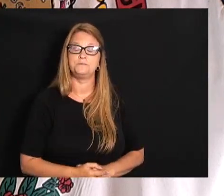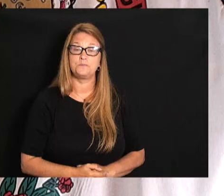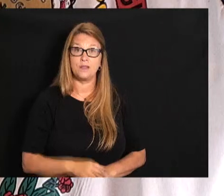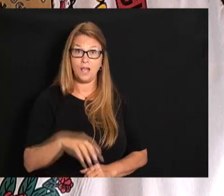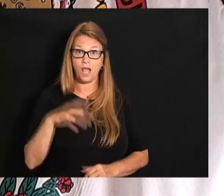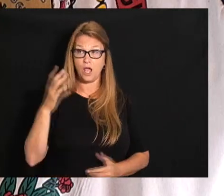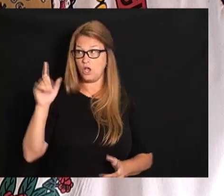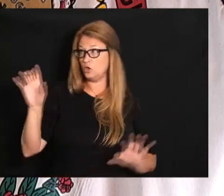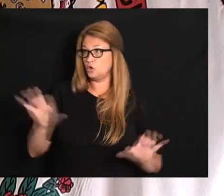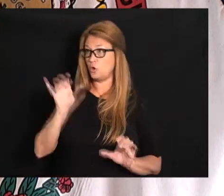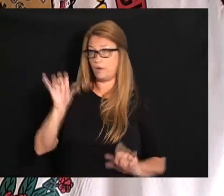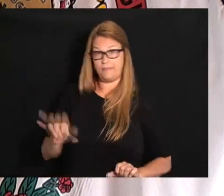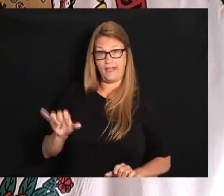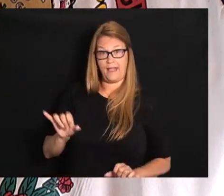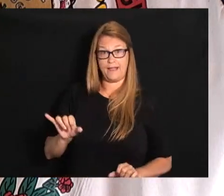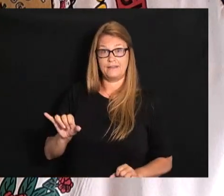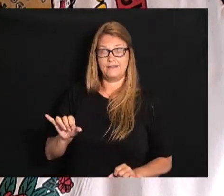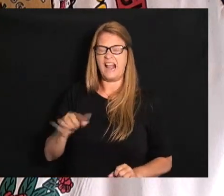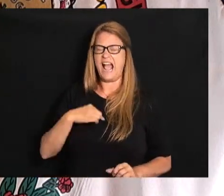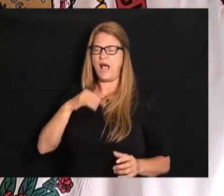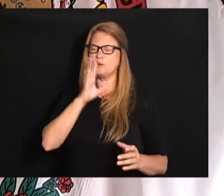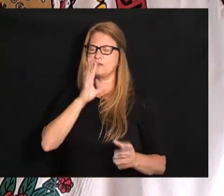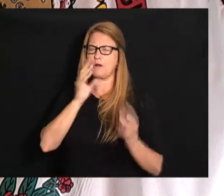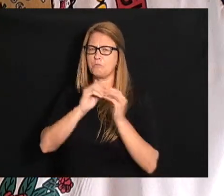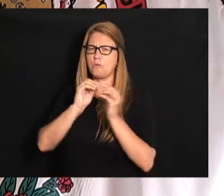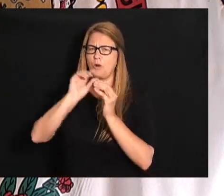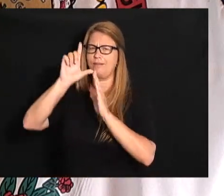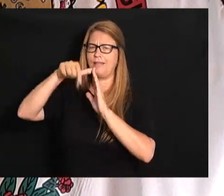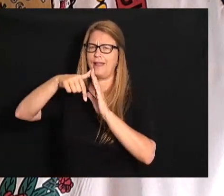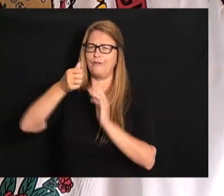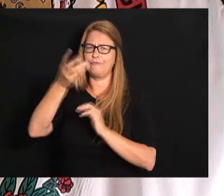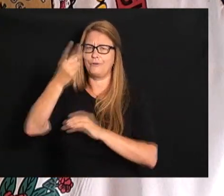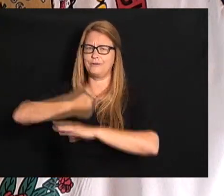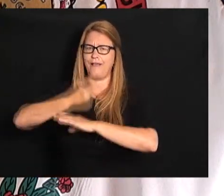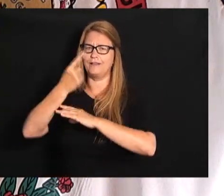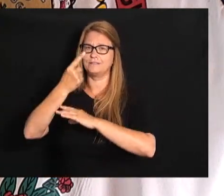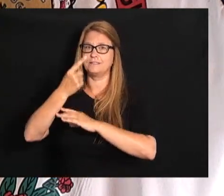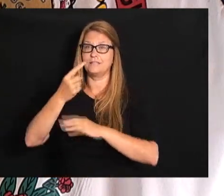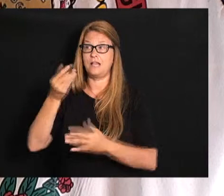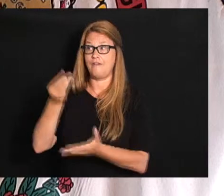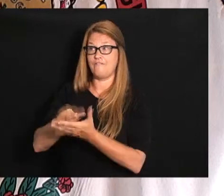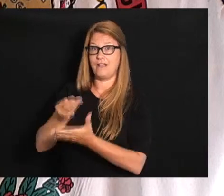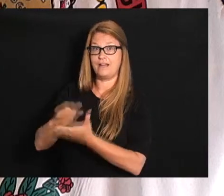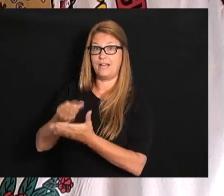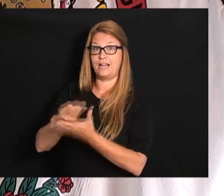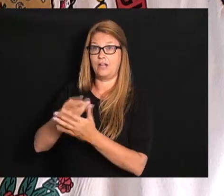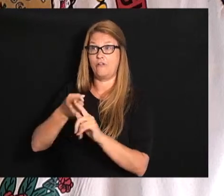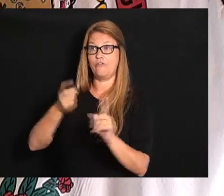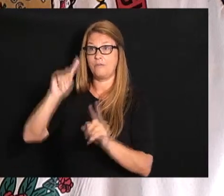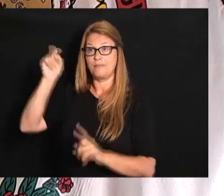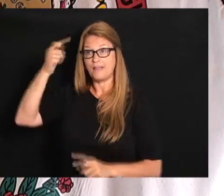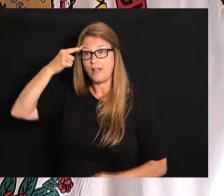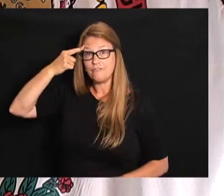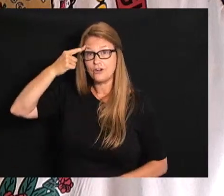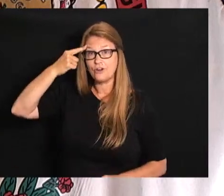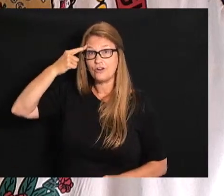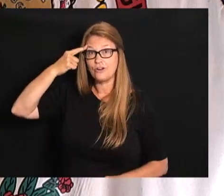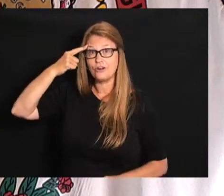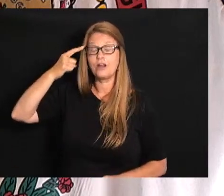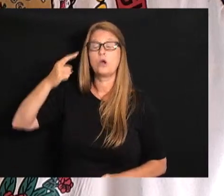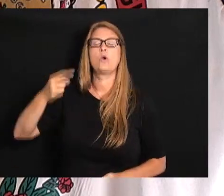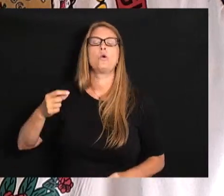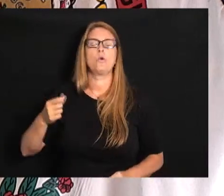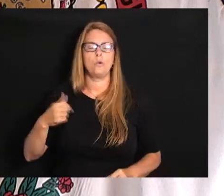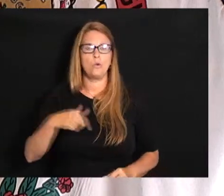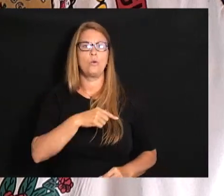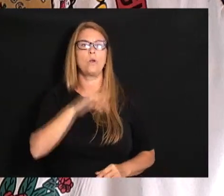so, and I'll announce more about this in the days to come, from the funding from the governor's office, we're going